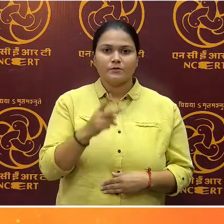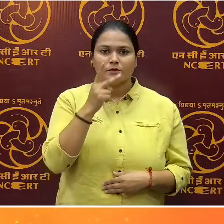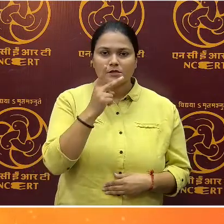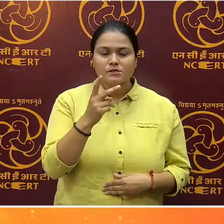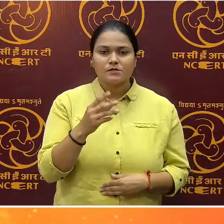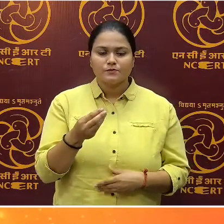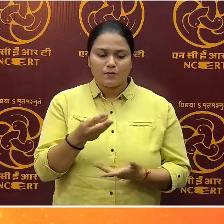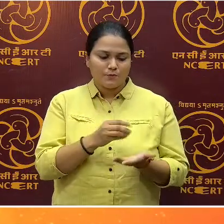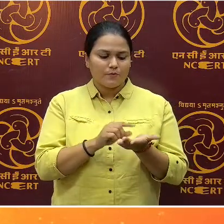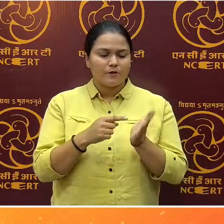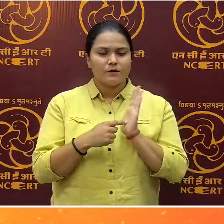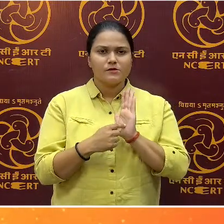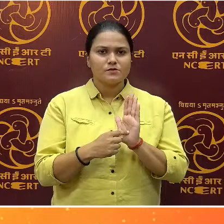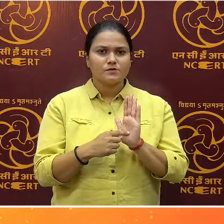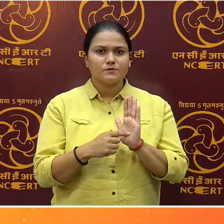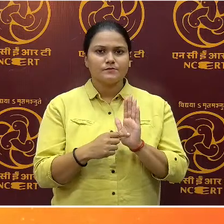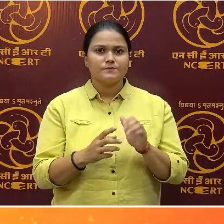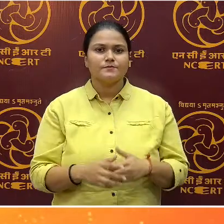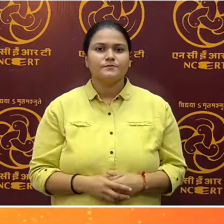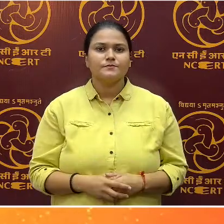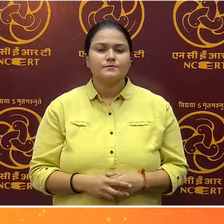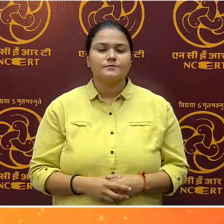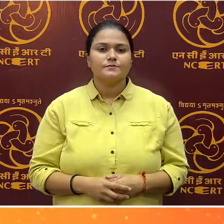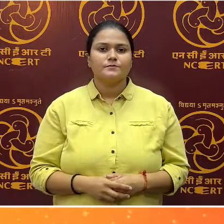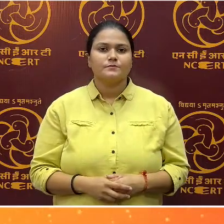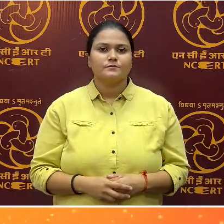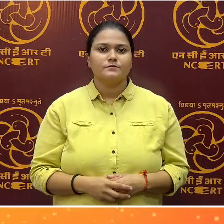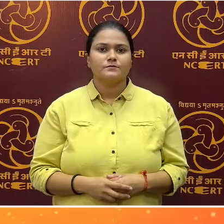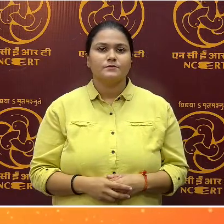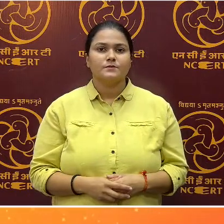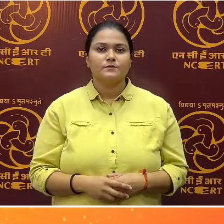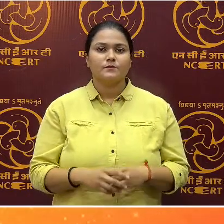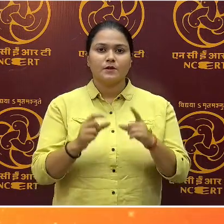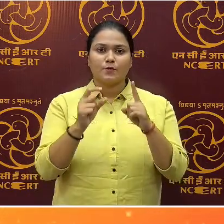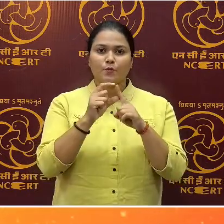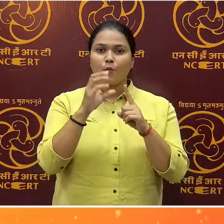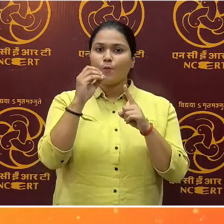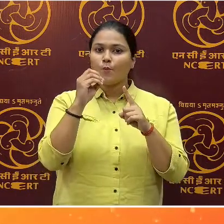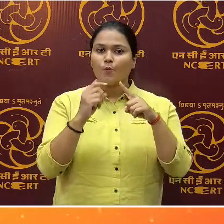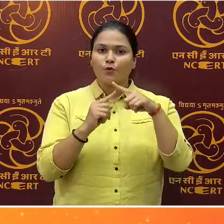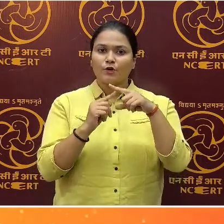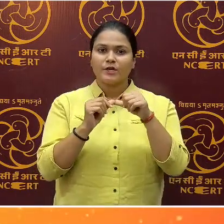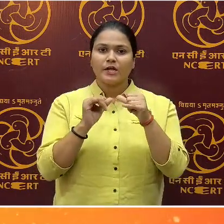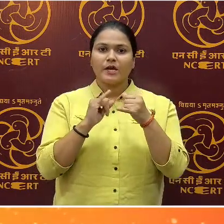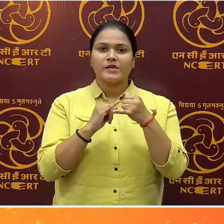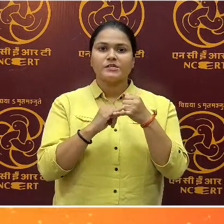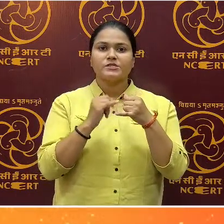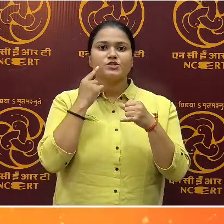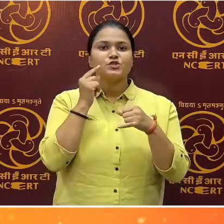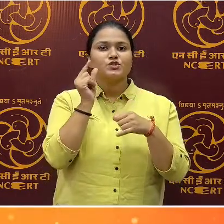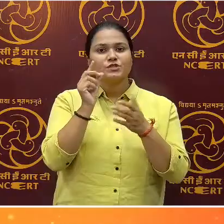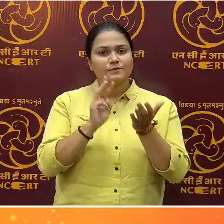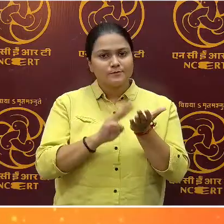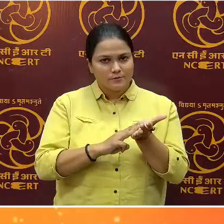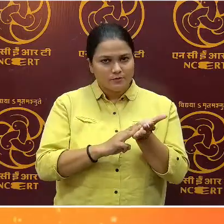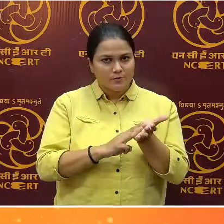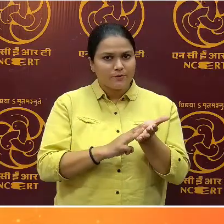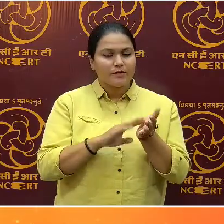here. See, these are the crystals of potassium permanganate, right? And these are the crystals of copper